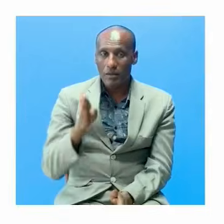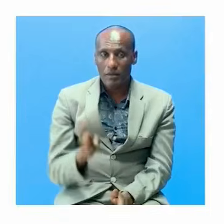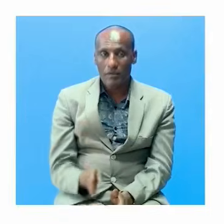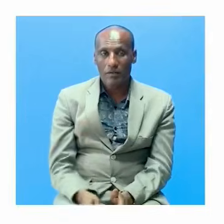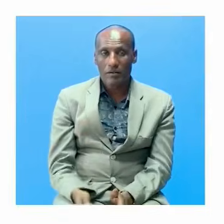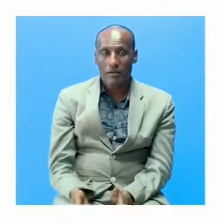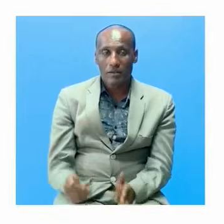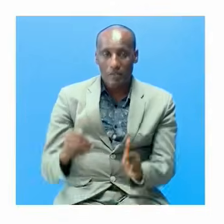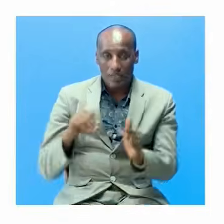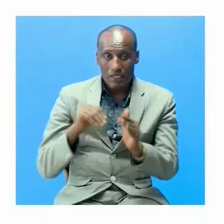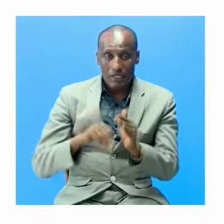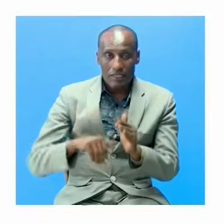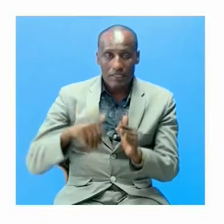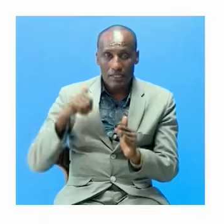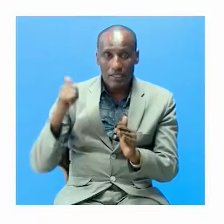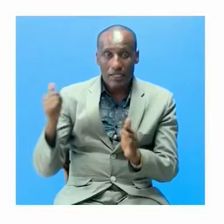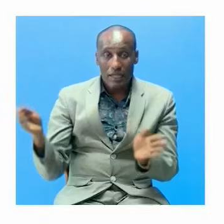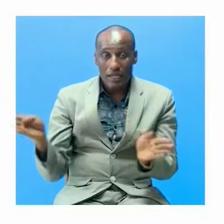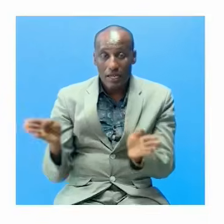He blank